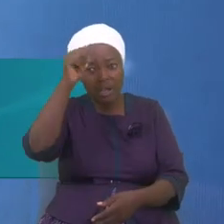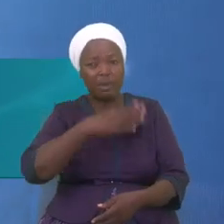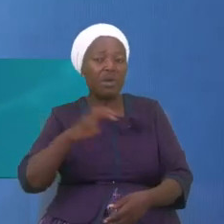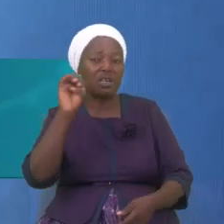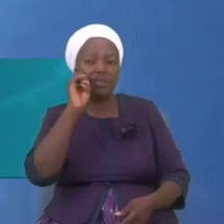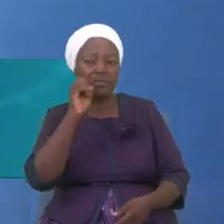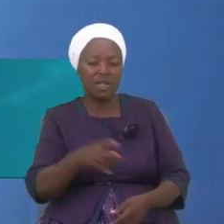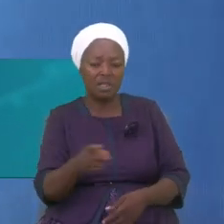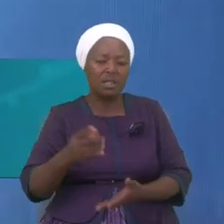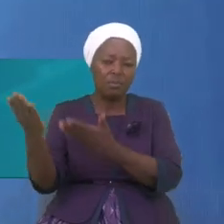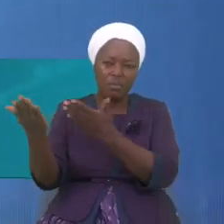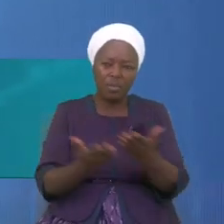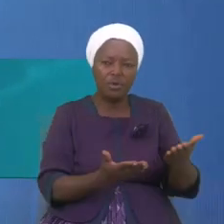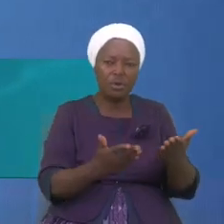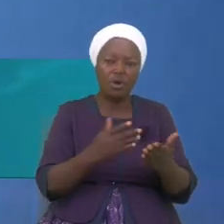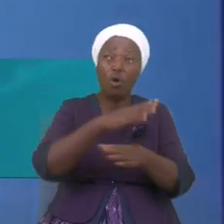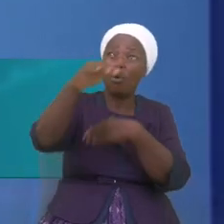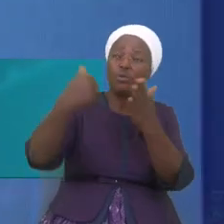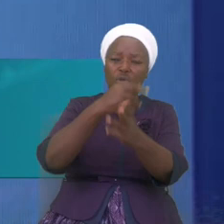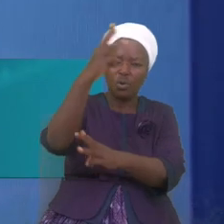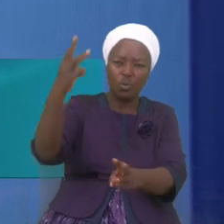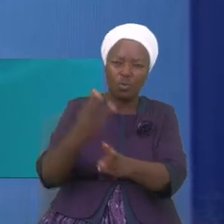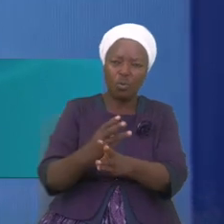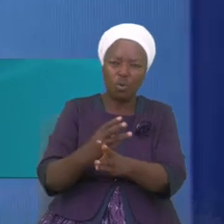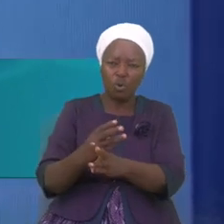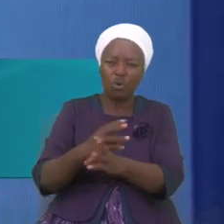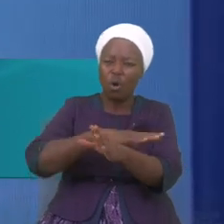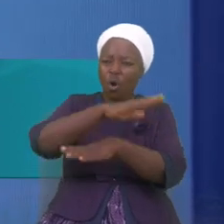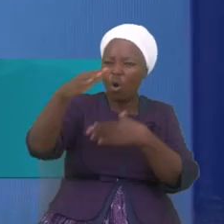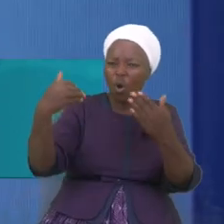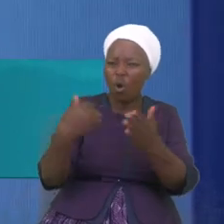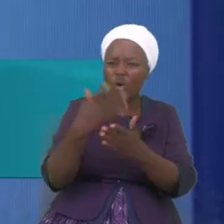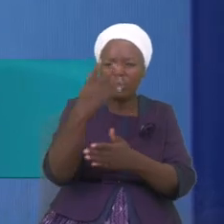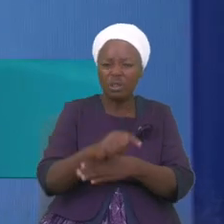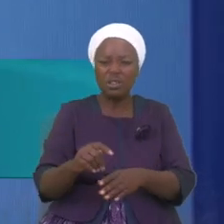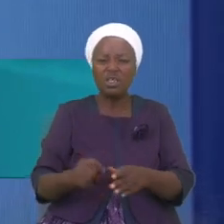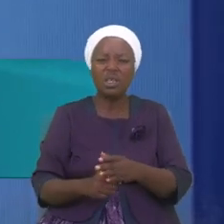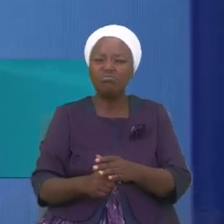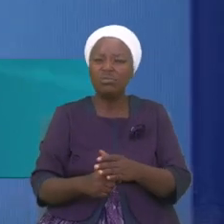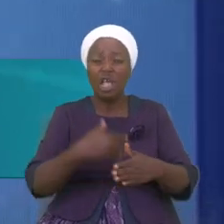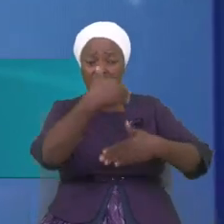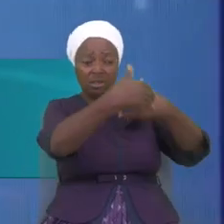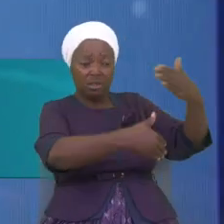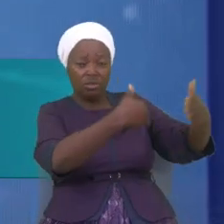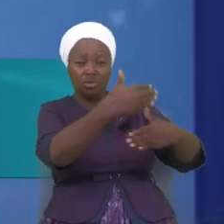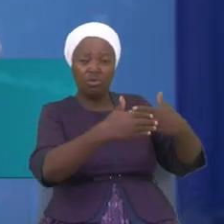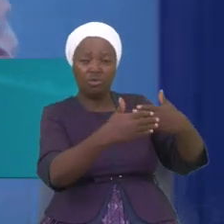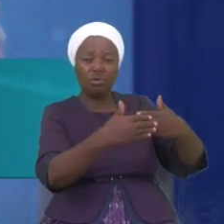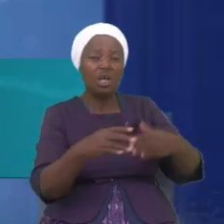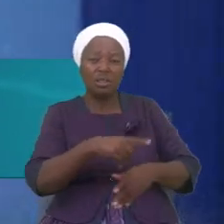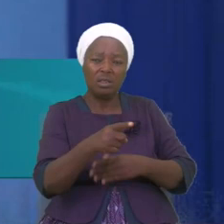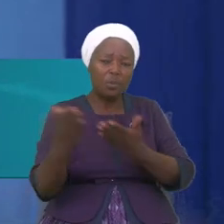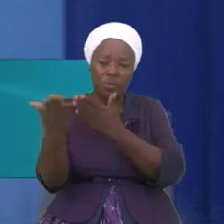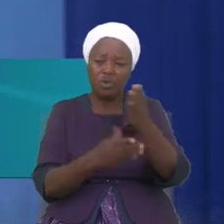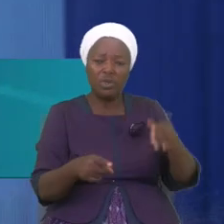brought the whole world, all their descendants, their offspring, they brought them into